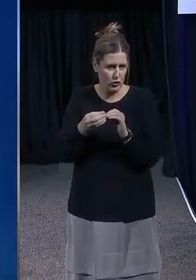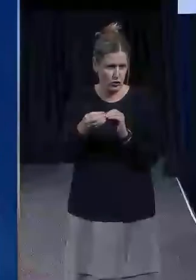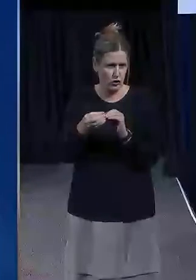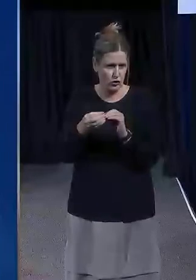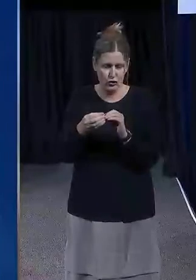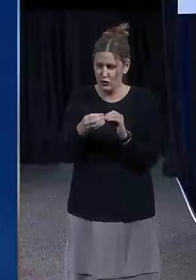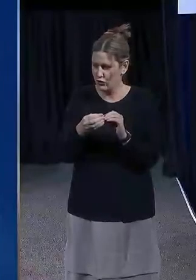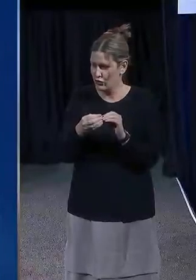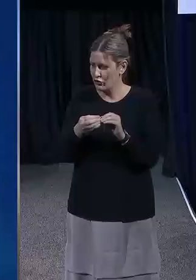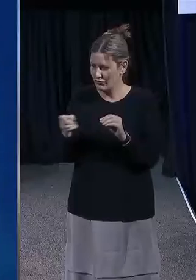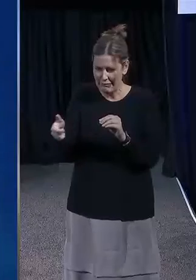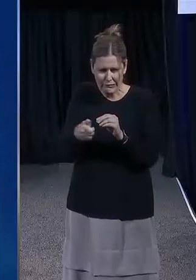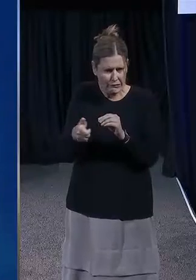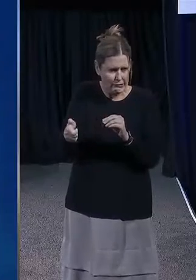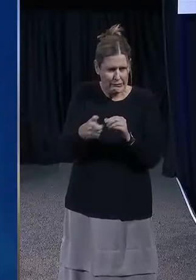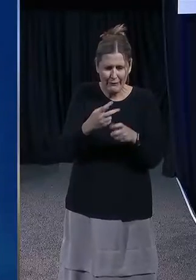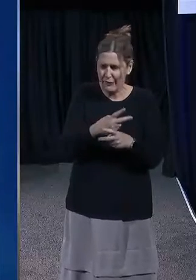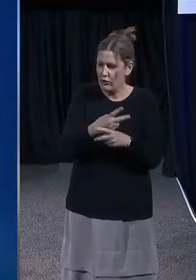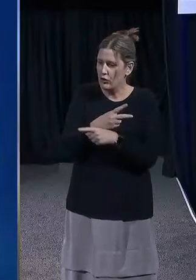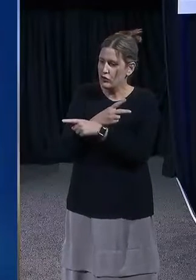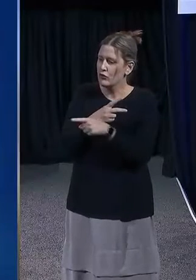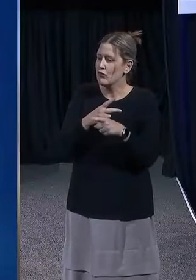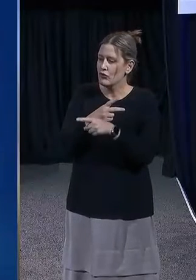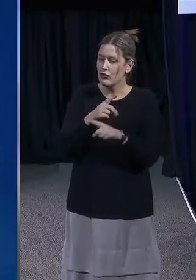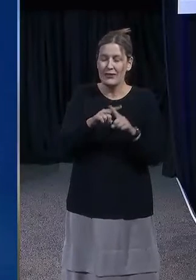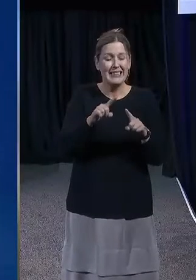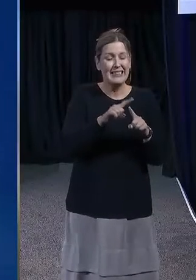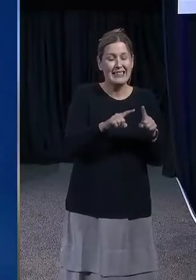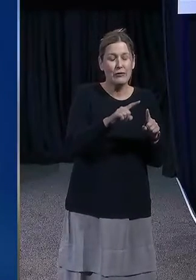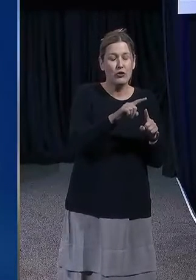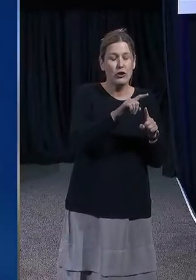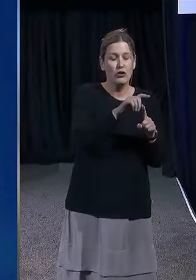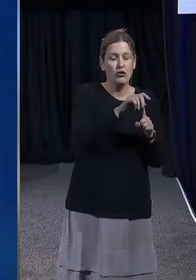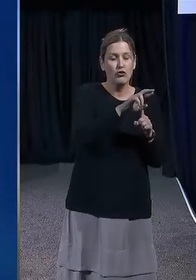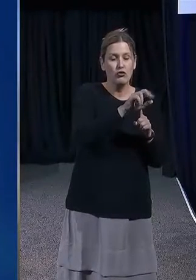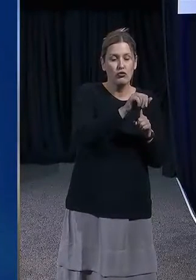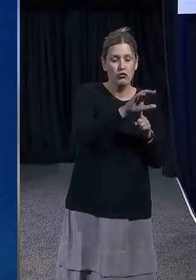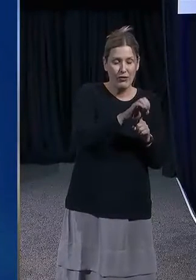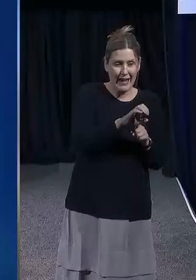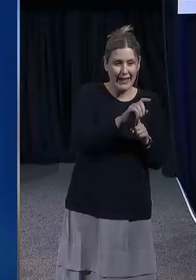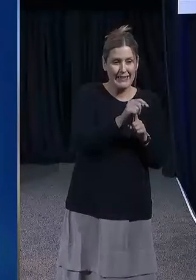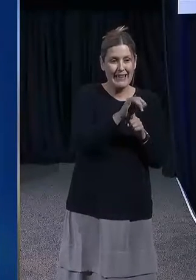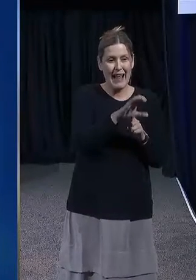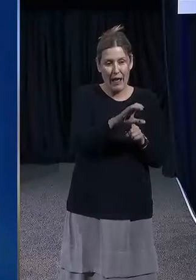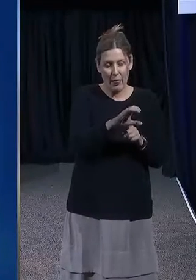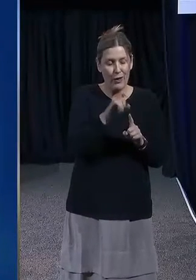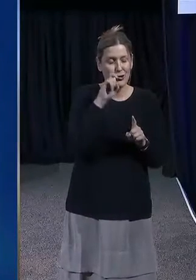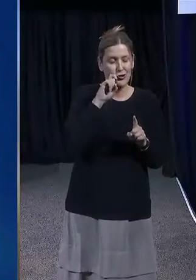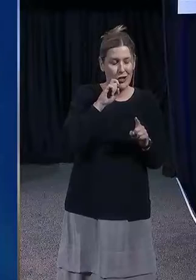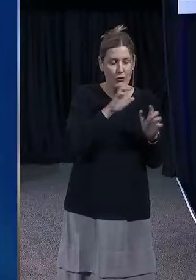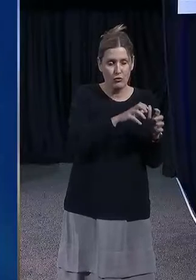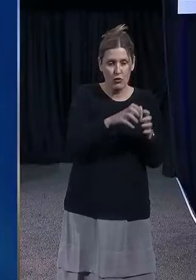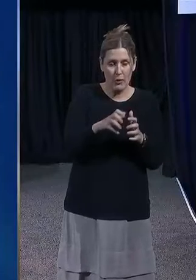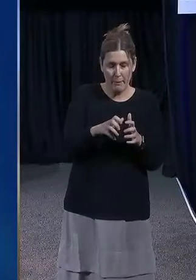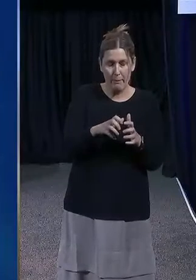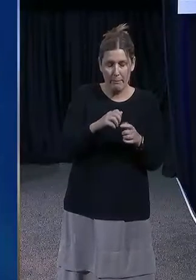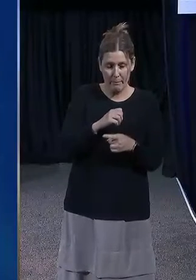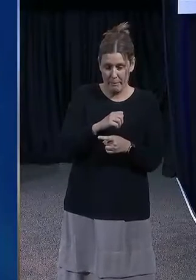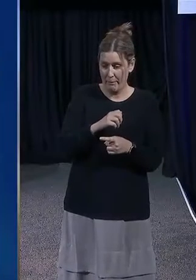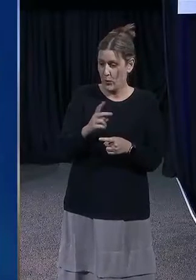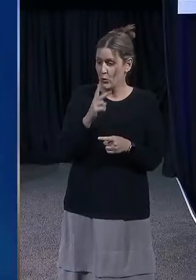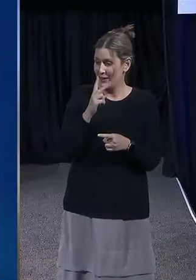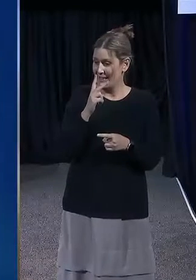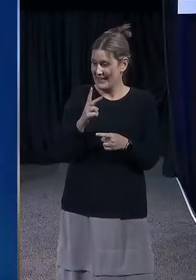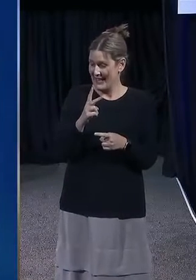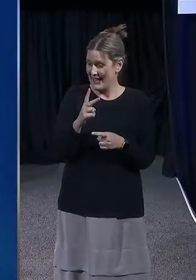be pointing that. There it is. All right. Of different racial, ethnic, and gender groups. And what you see here is the